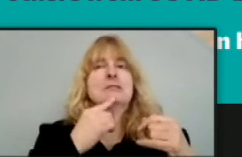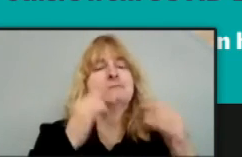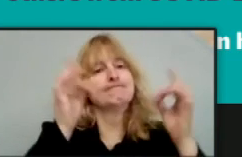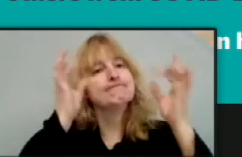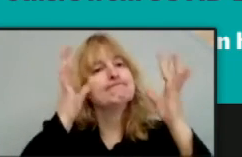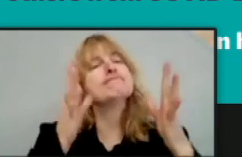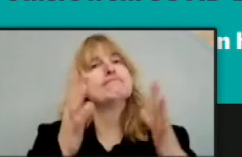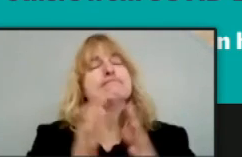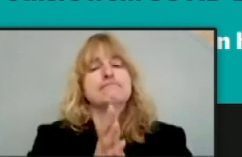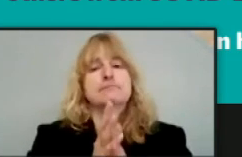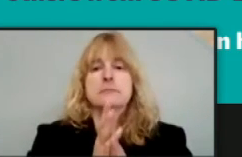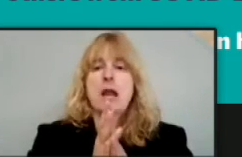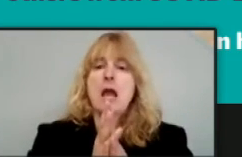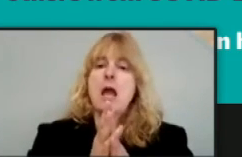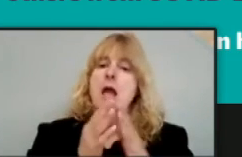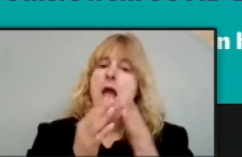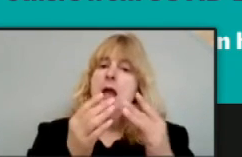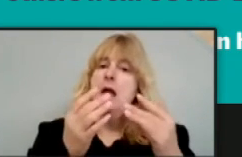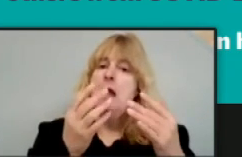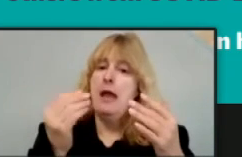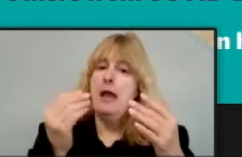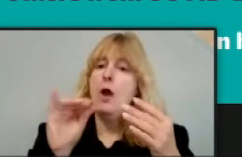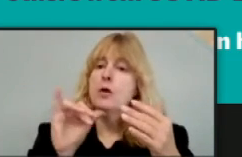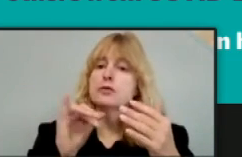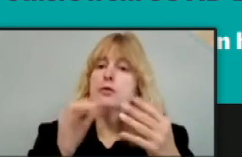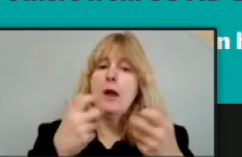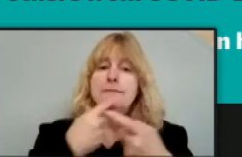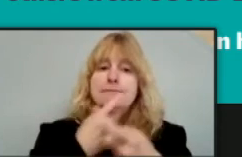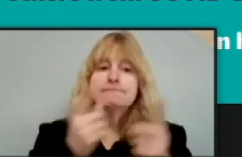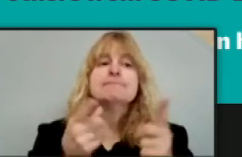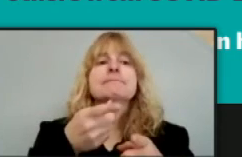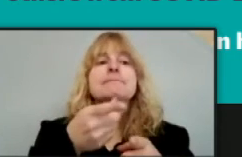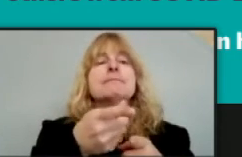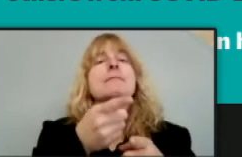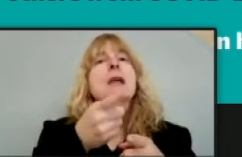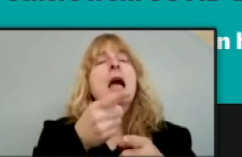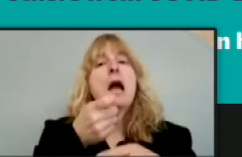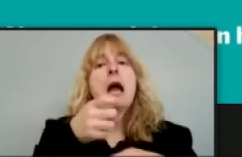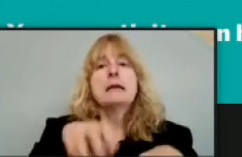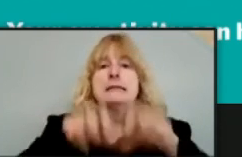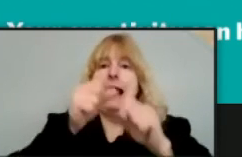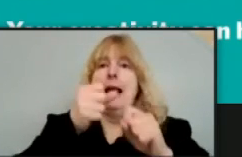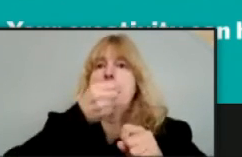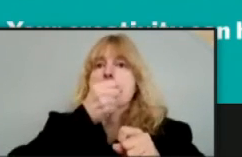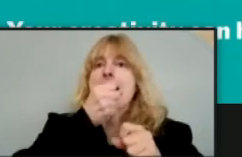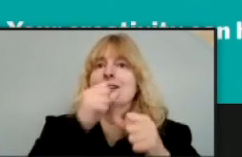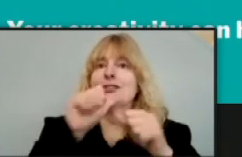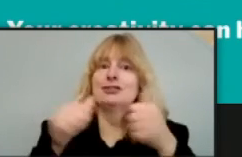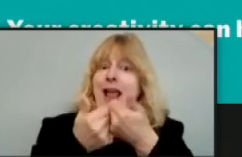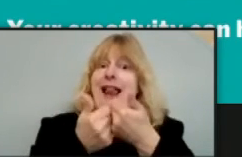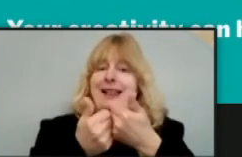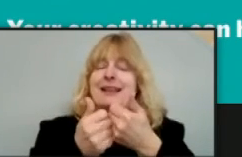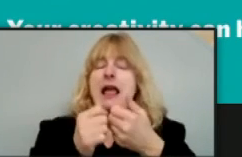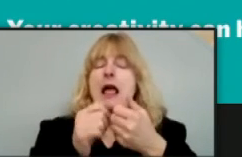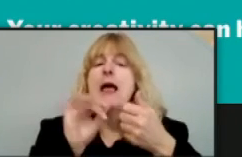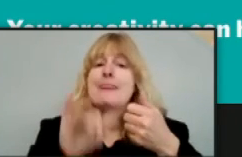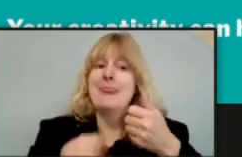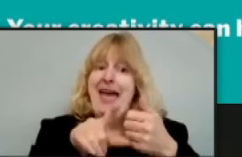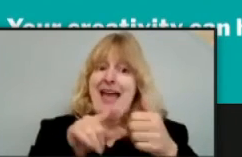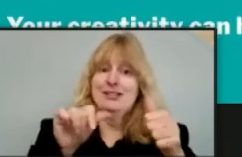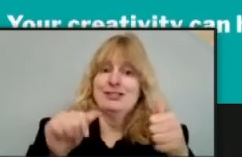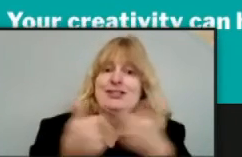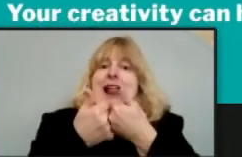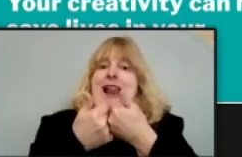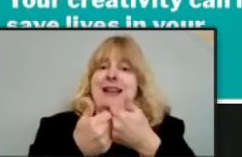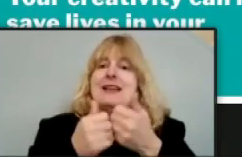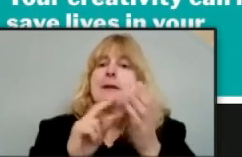is, we'd like to announce the Take the Mic challenge. This challenge is asking folks to